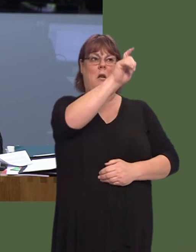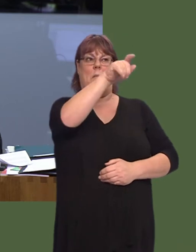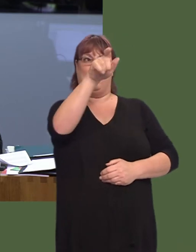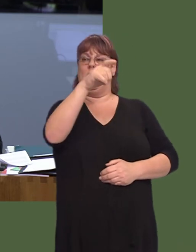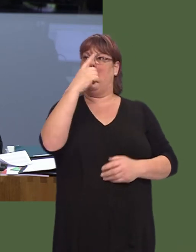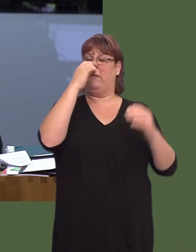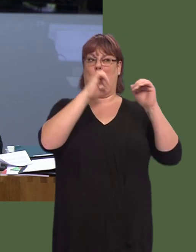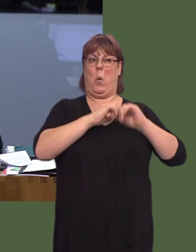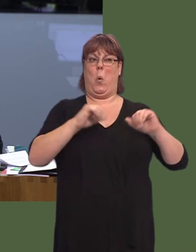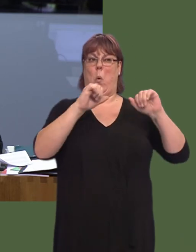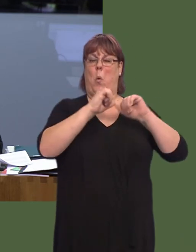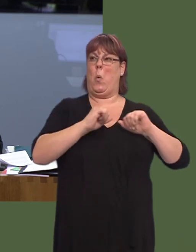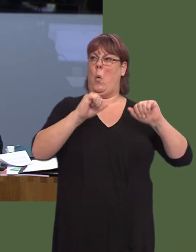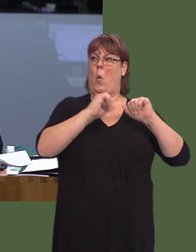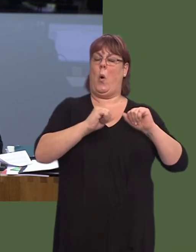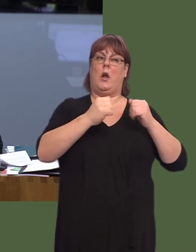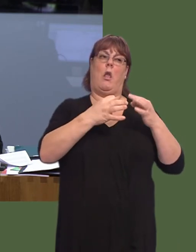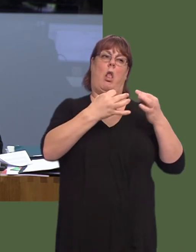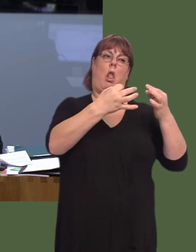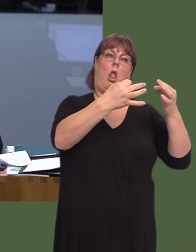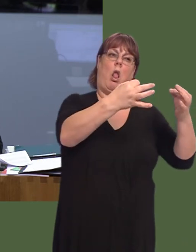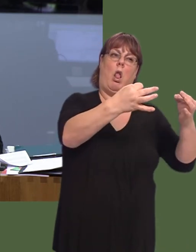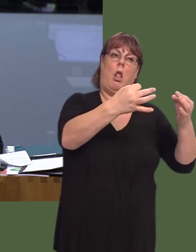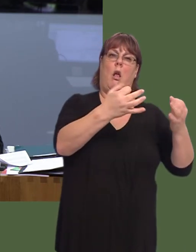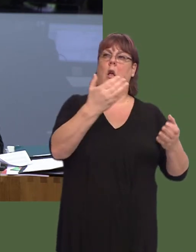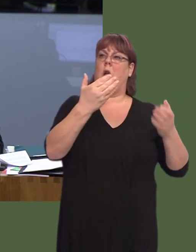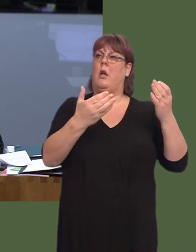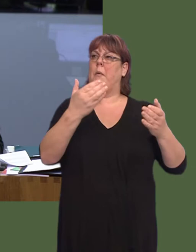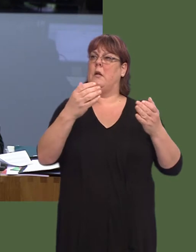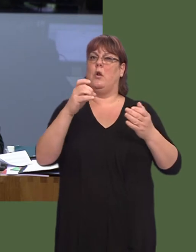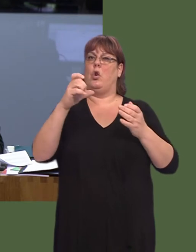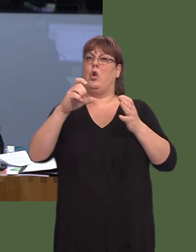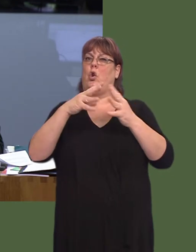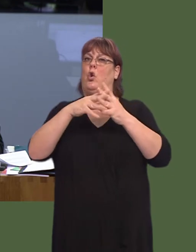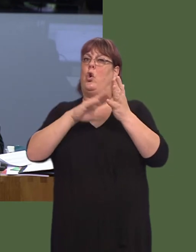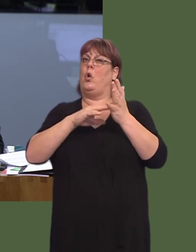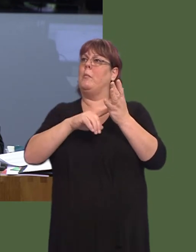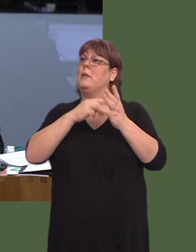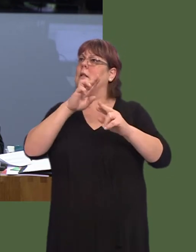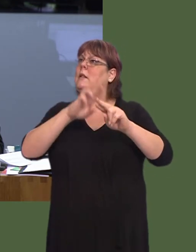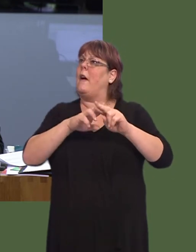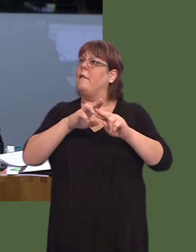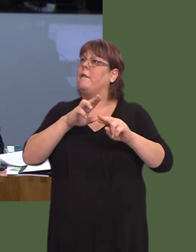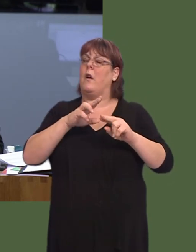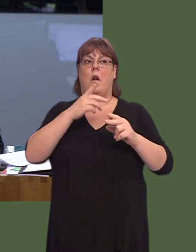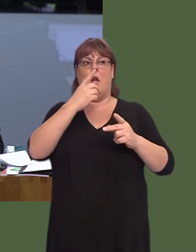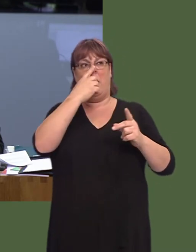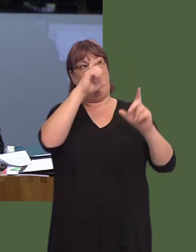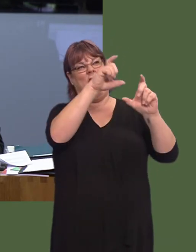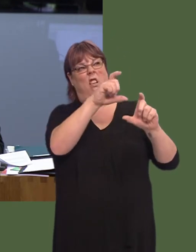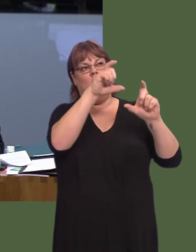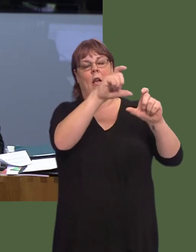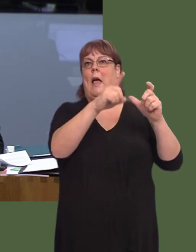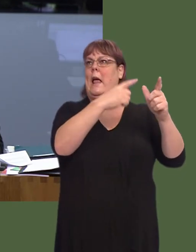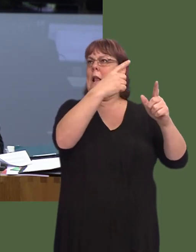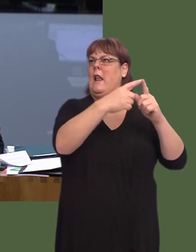to wait twice as likely as constituents in Cwm Taf Health Board, for example, to have to be in an emergency department for